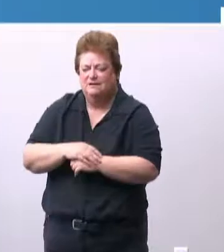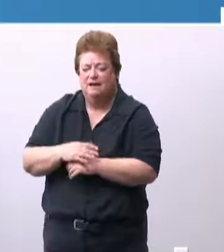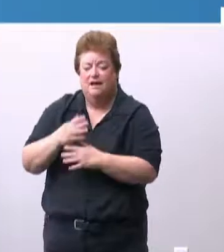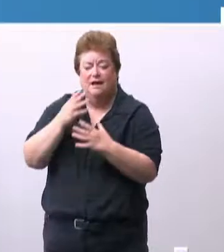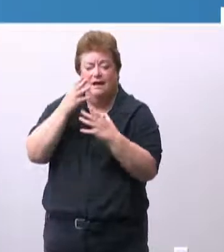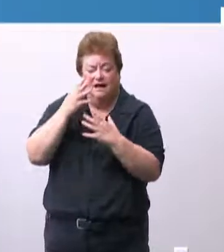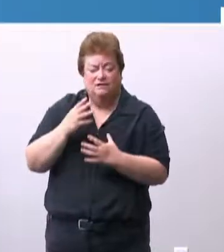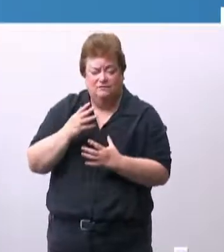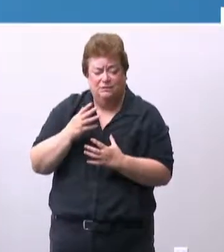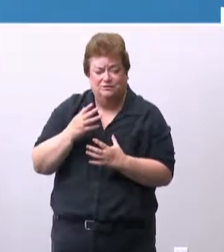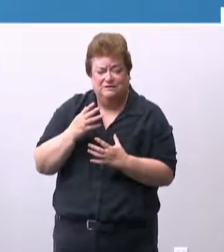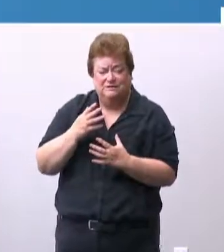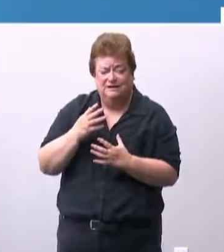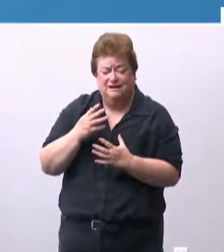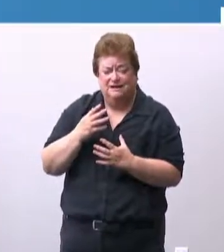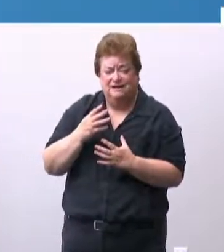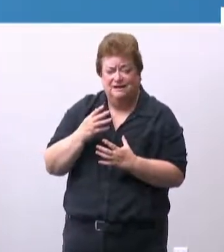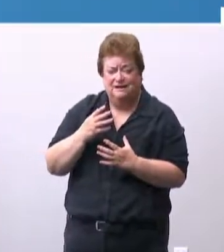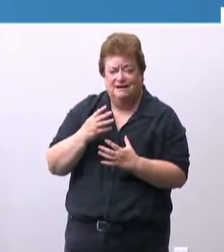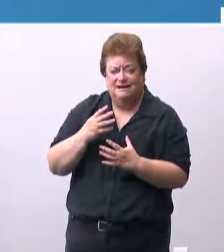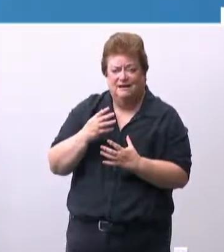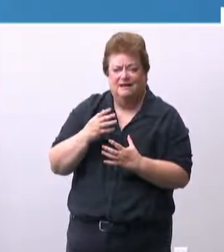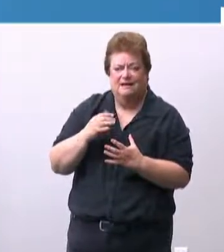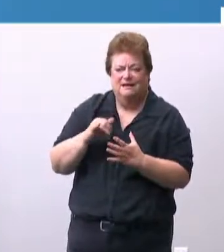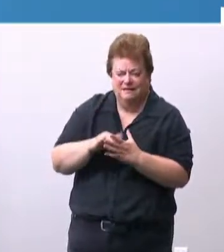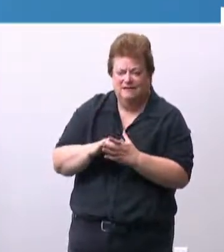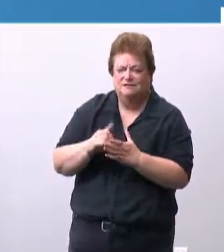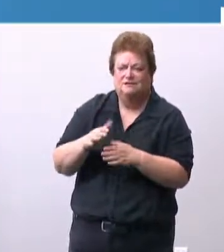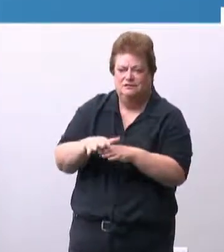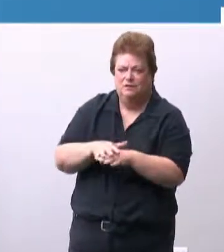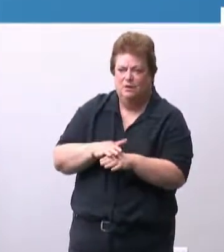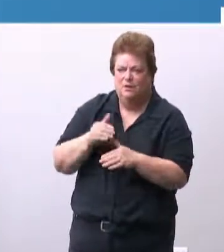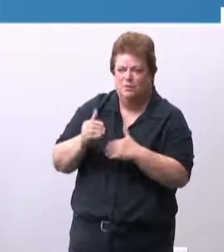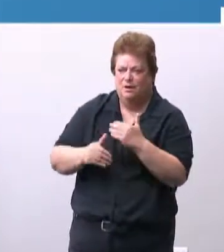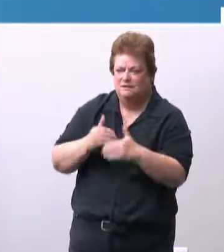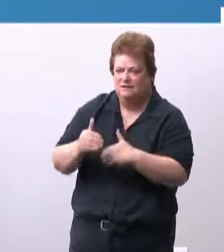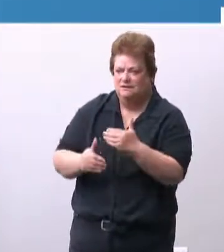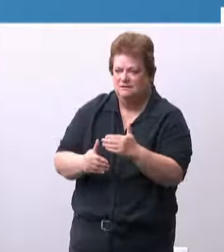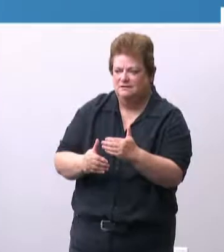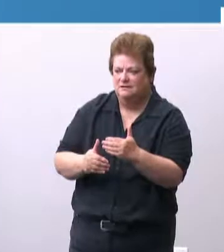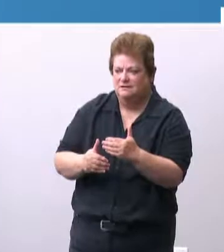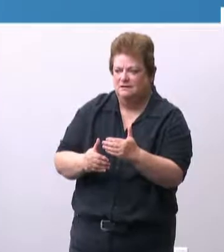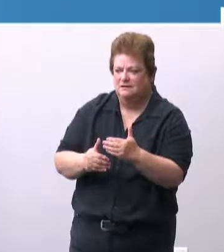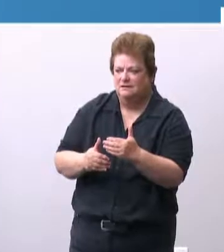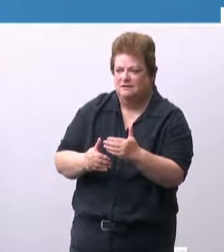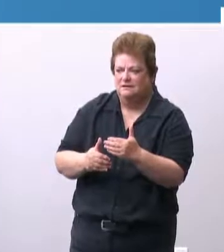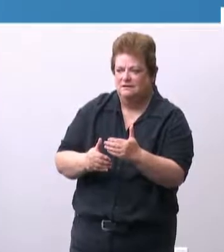unfortunately, this is a slow process for a lot of people to get over.